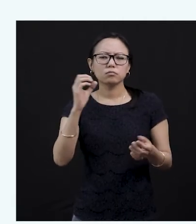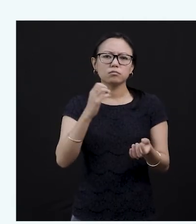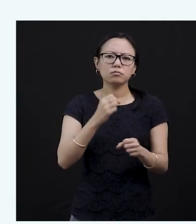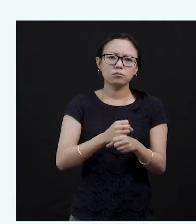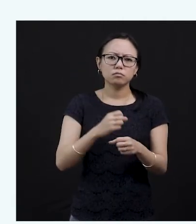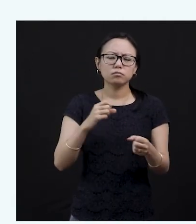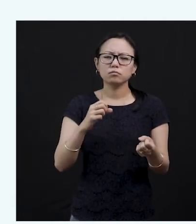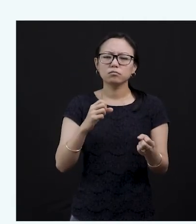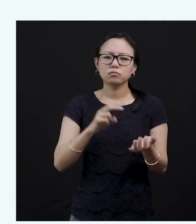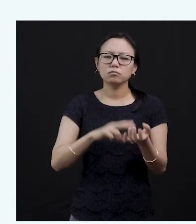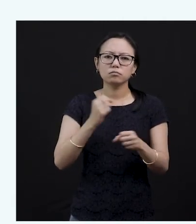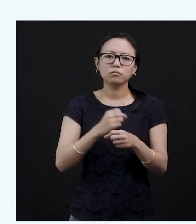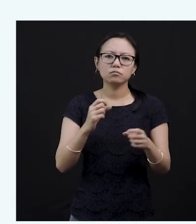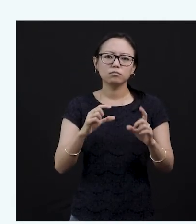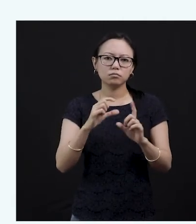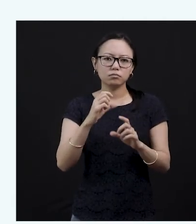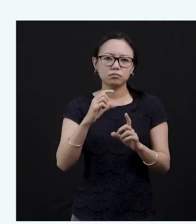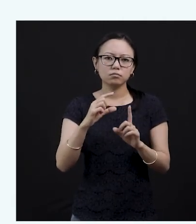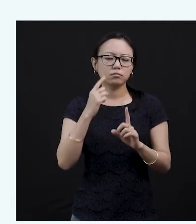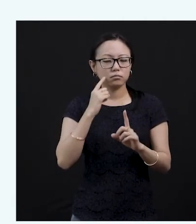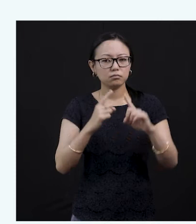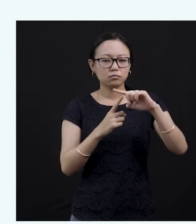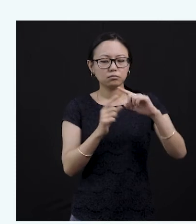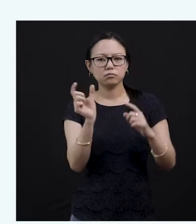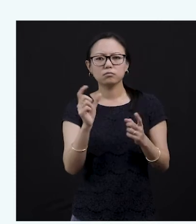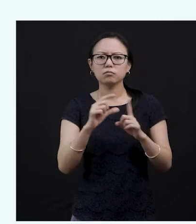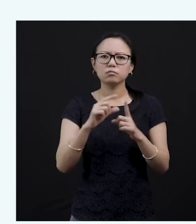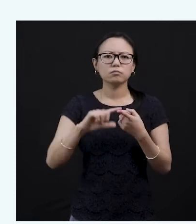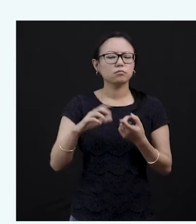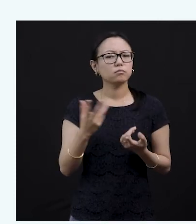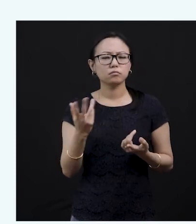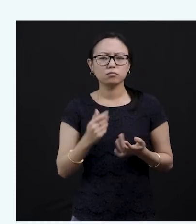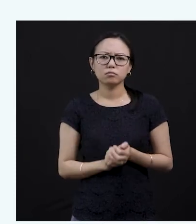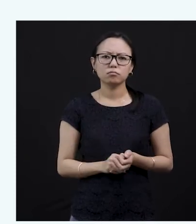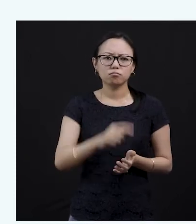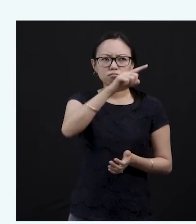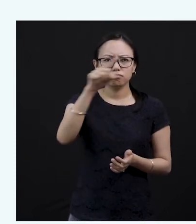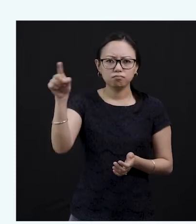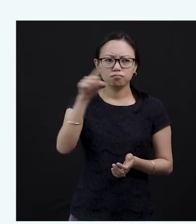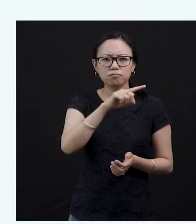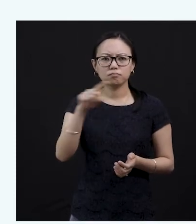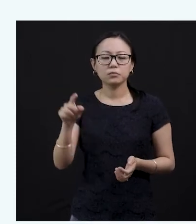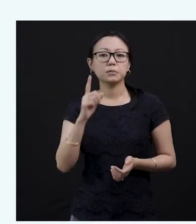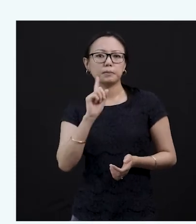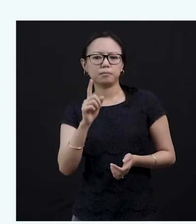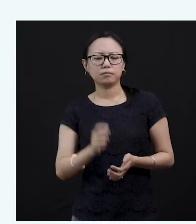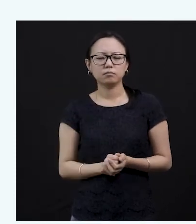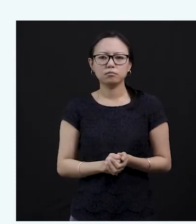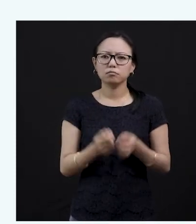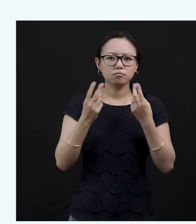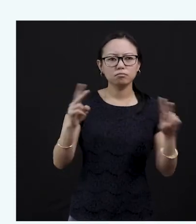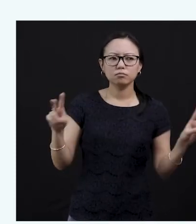have different meanings and they are from different directions, all right? So we have latitudes